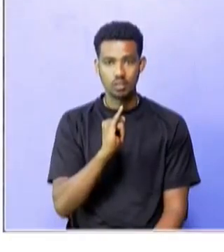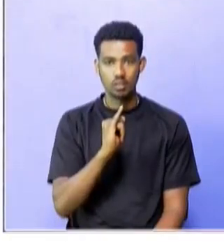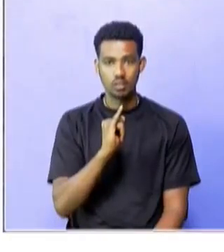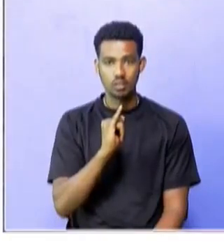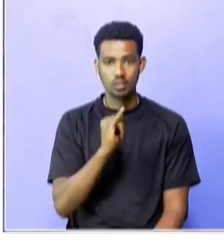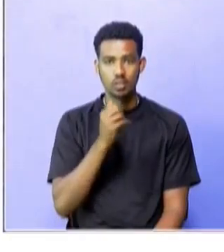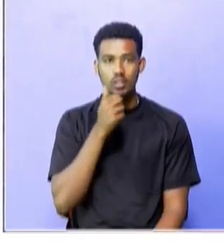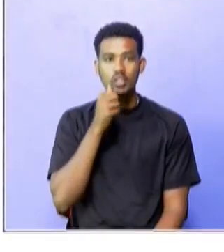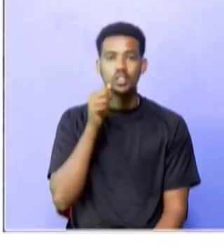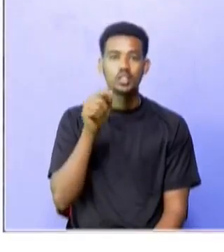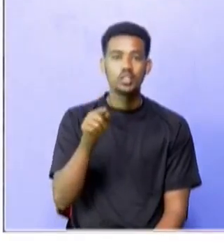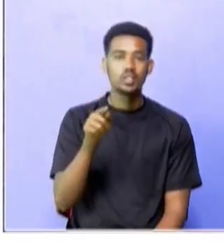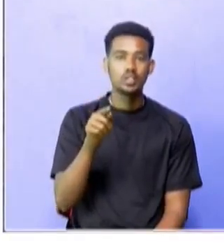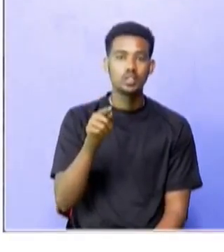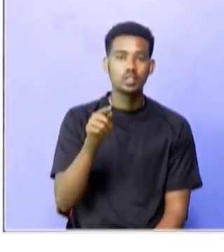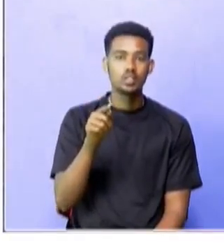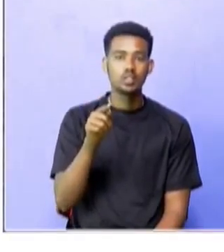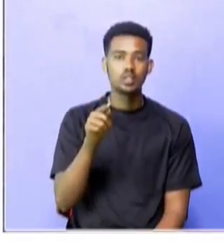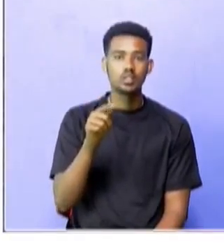she